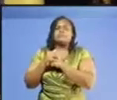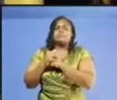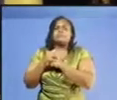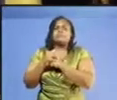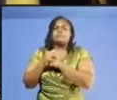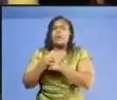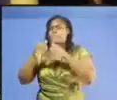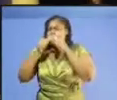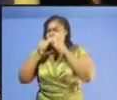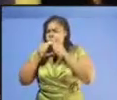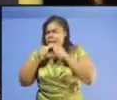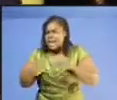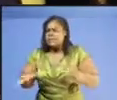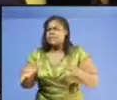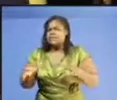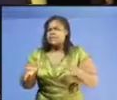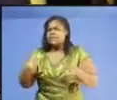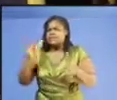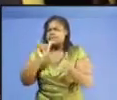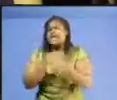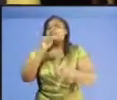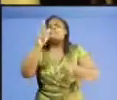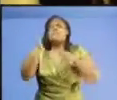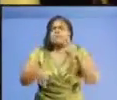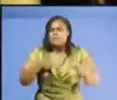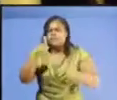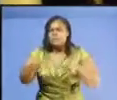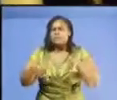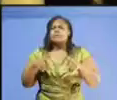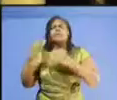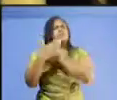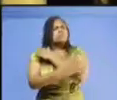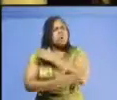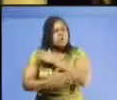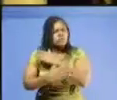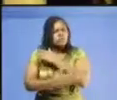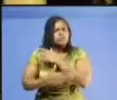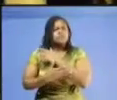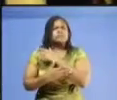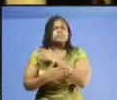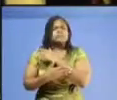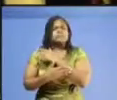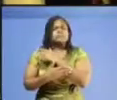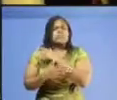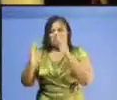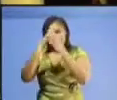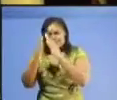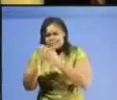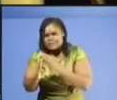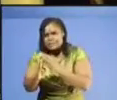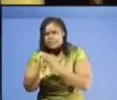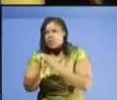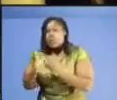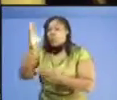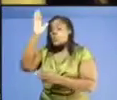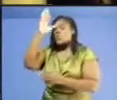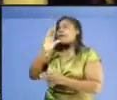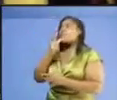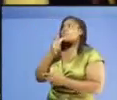Blessed is that nation whose God is the